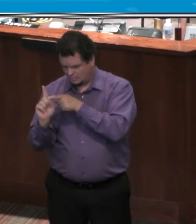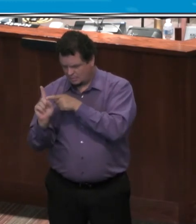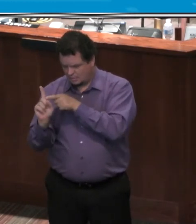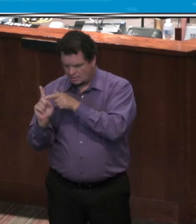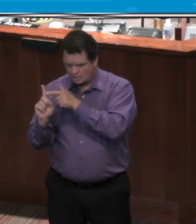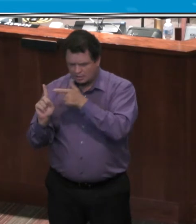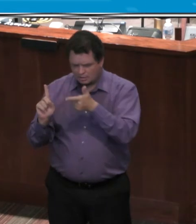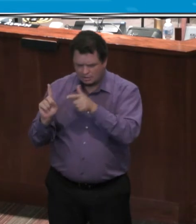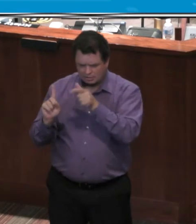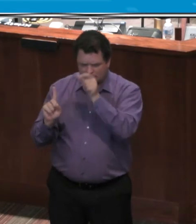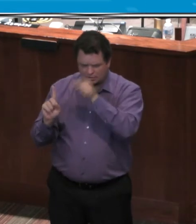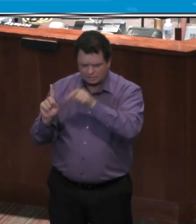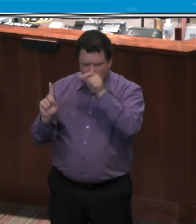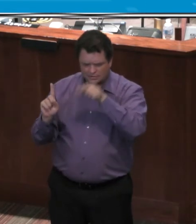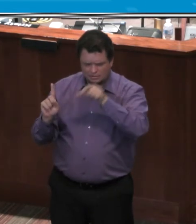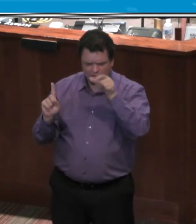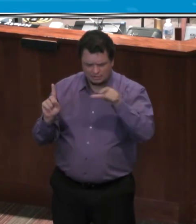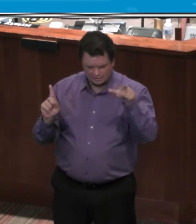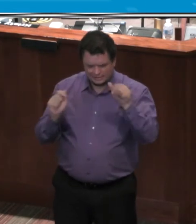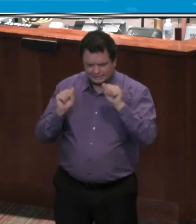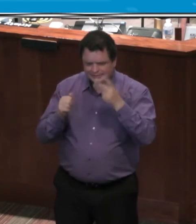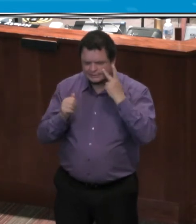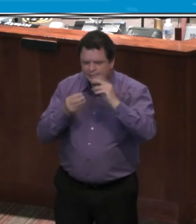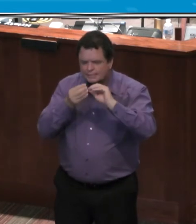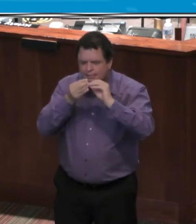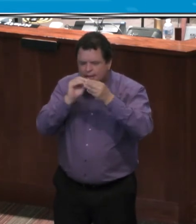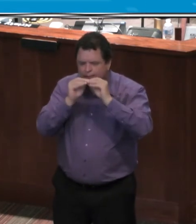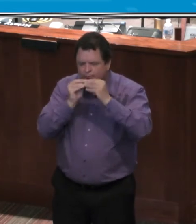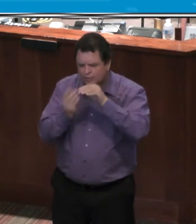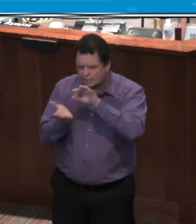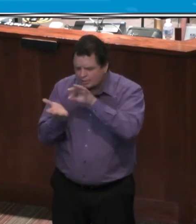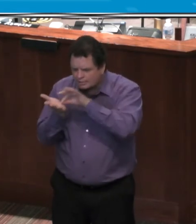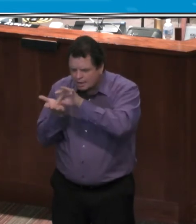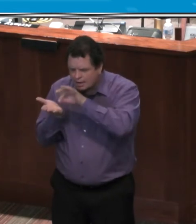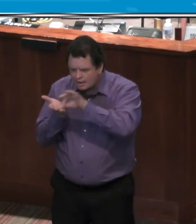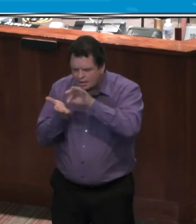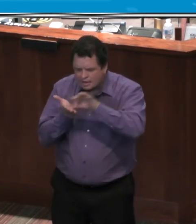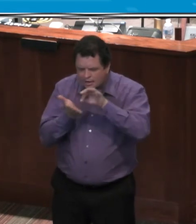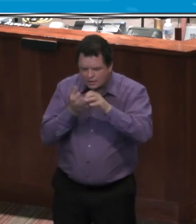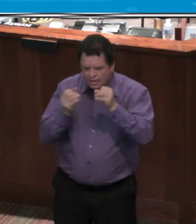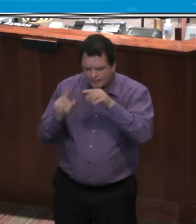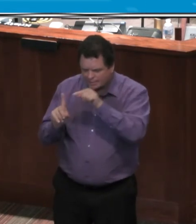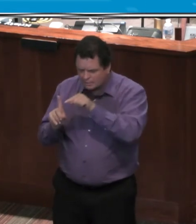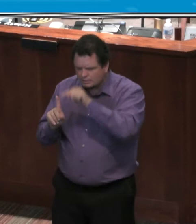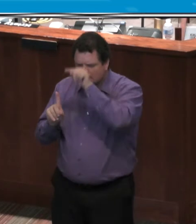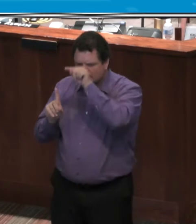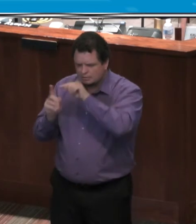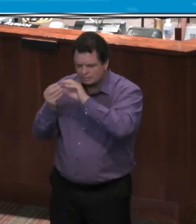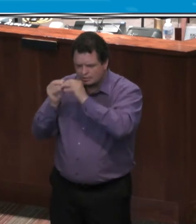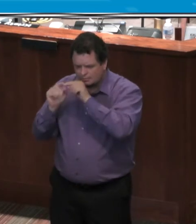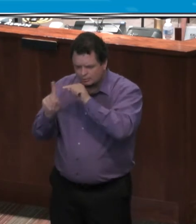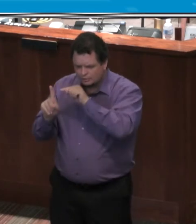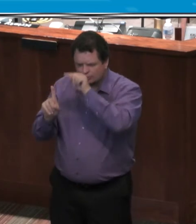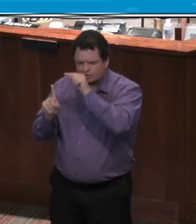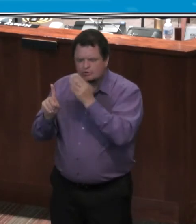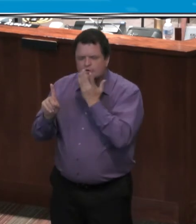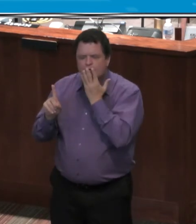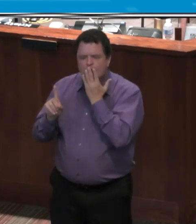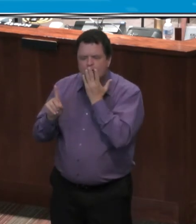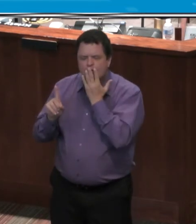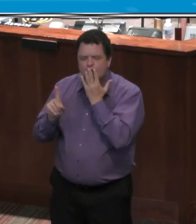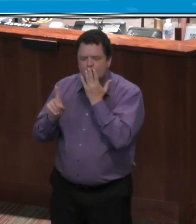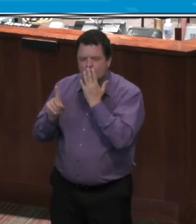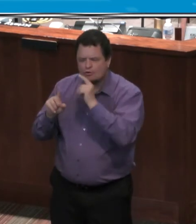you can actually count the different bands and have a better sense of the magnitude. And also remember that same phenomena of the most recent week will only be